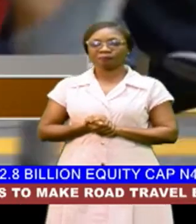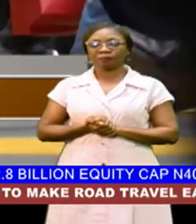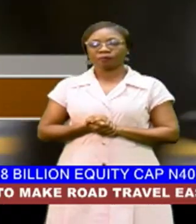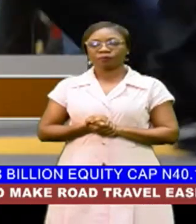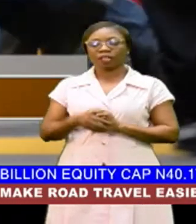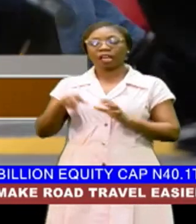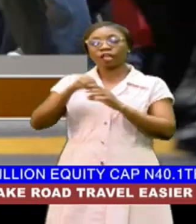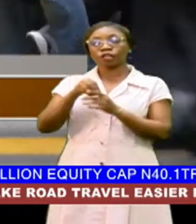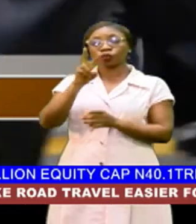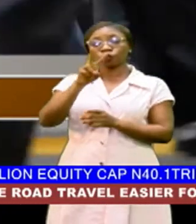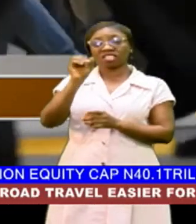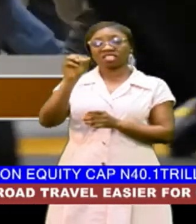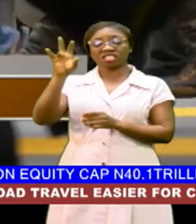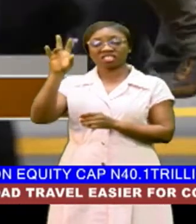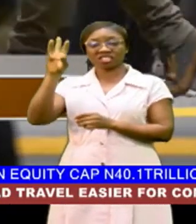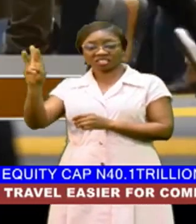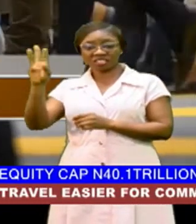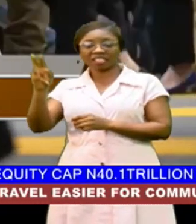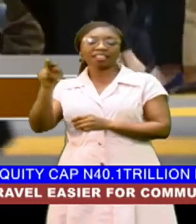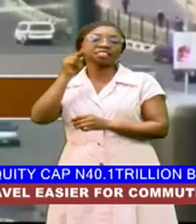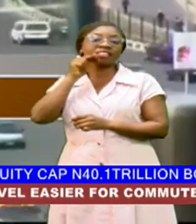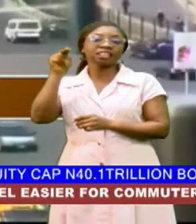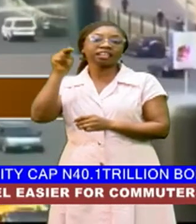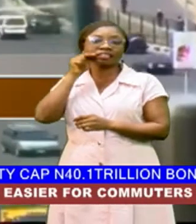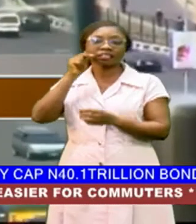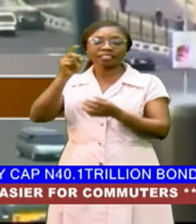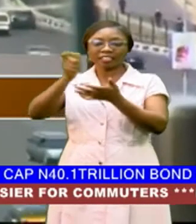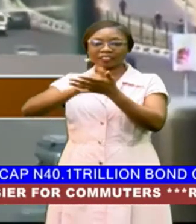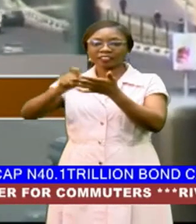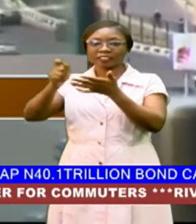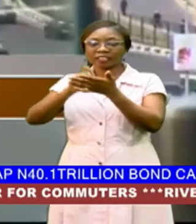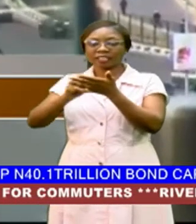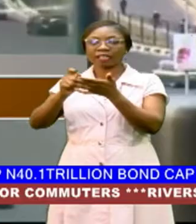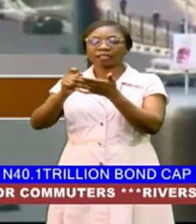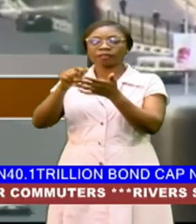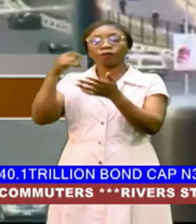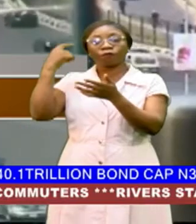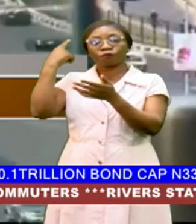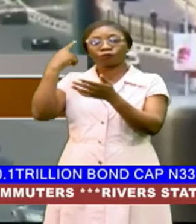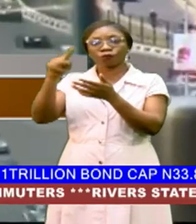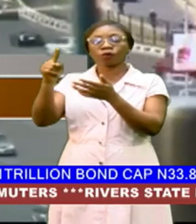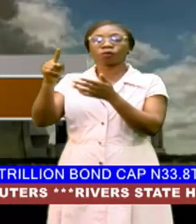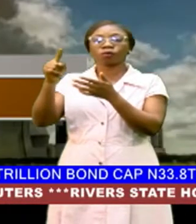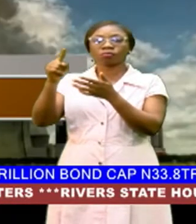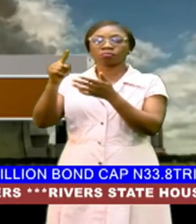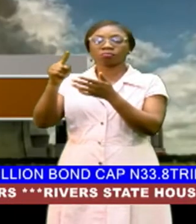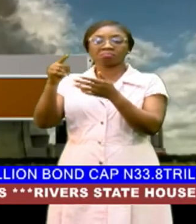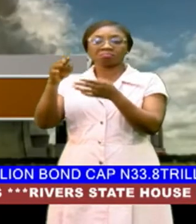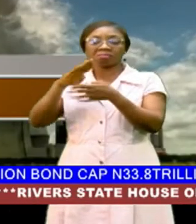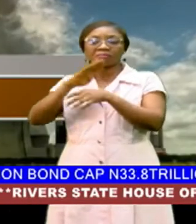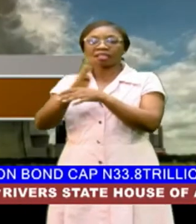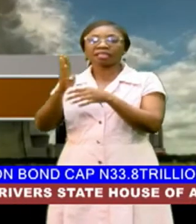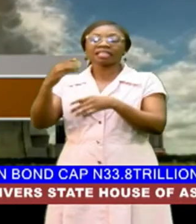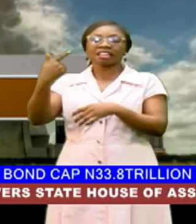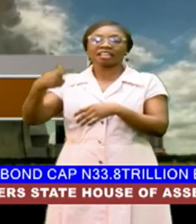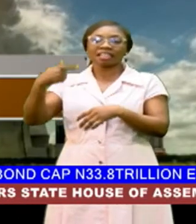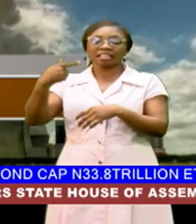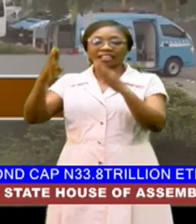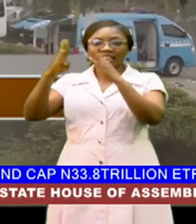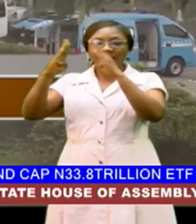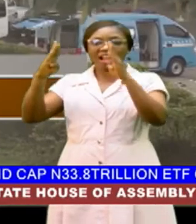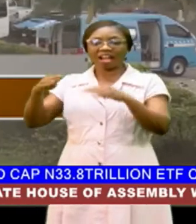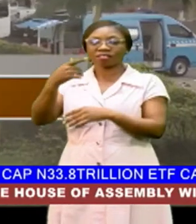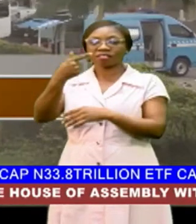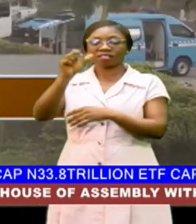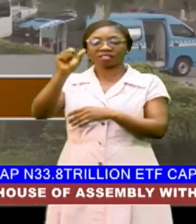In 2016, Nigeria signed the Paris Accord on the mitigation of greenhouse gases, initiated